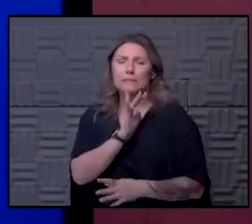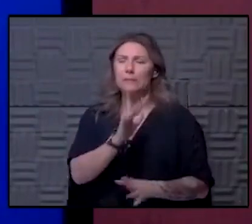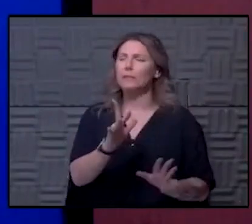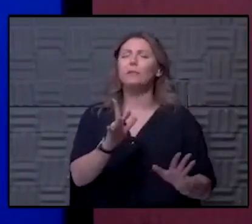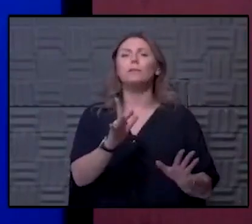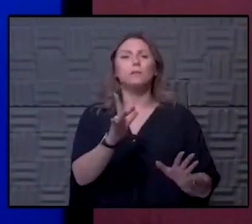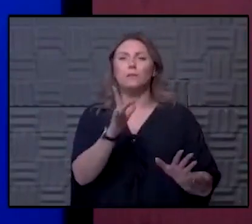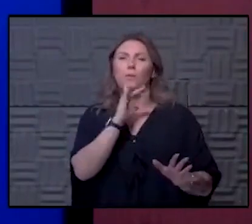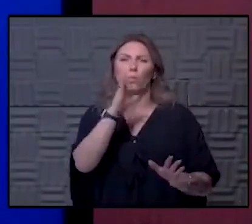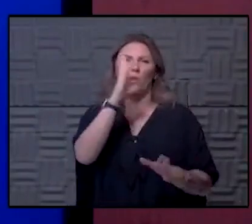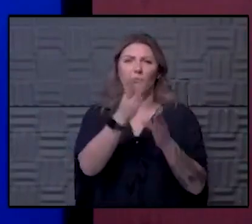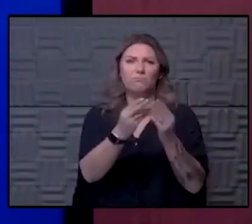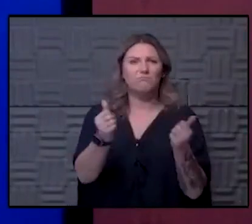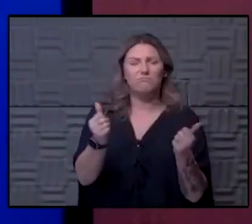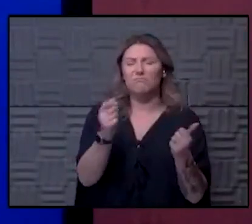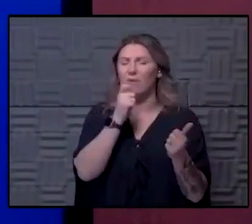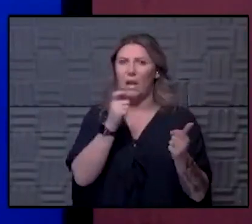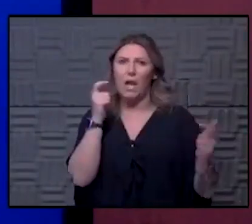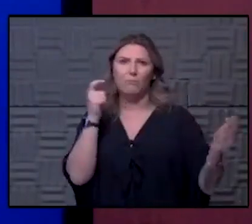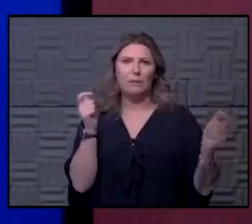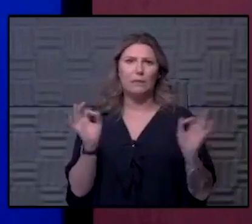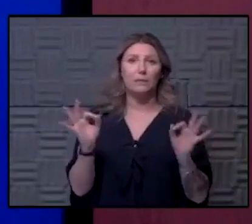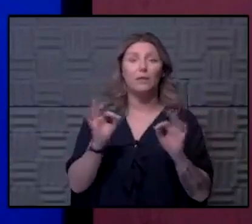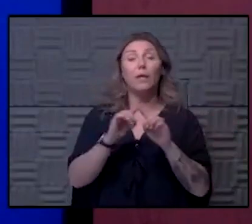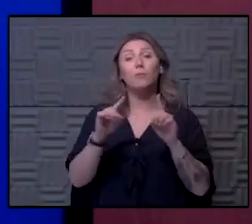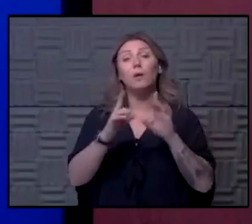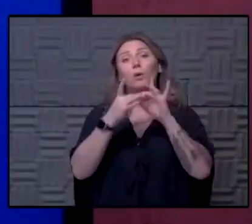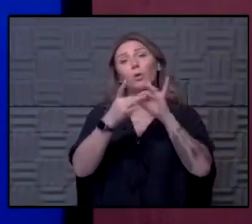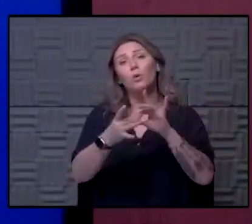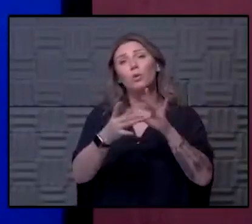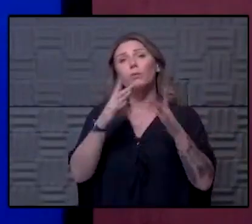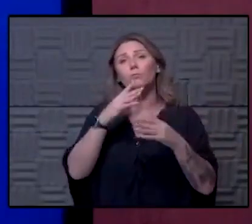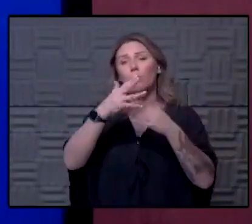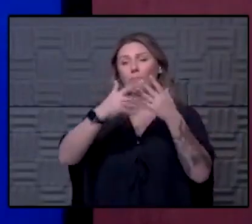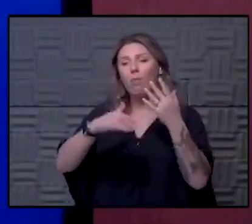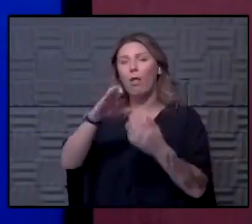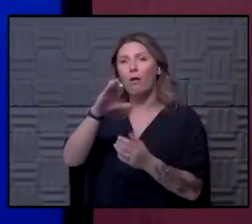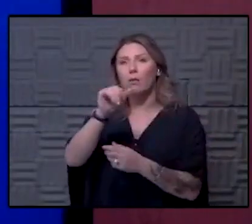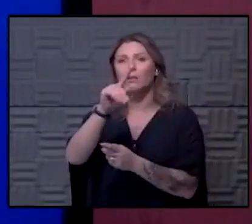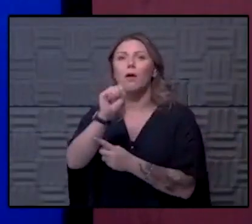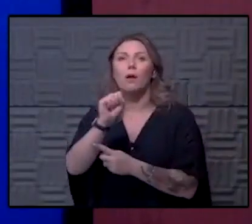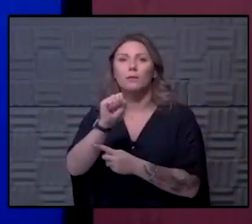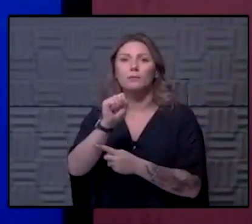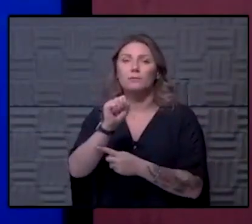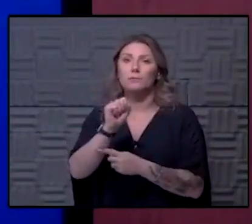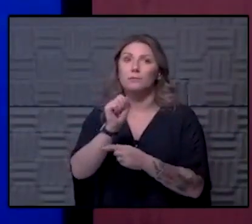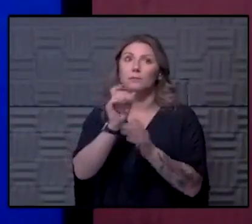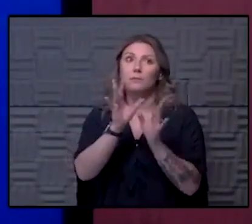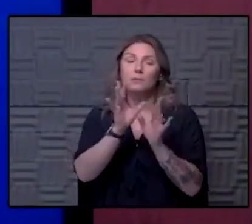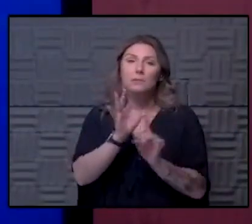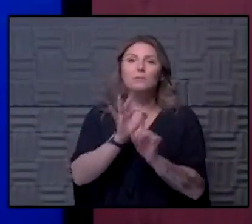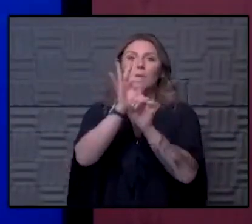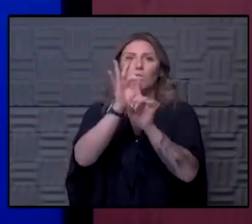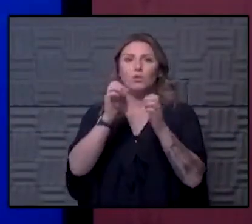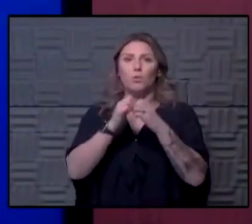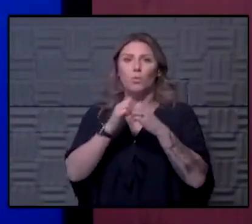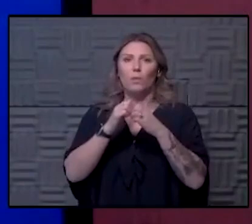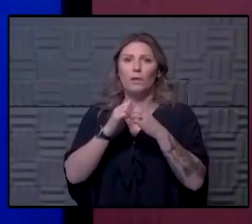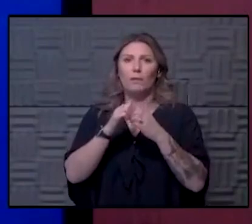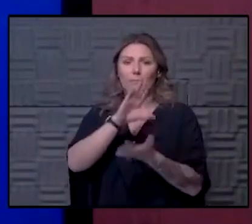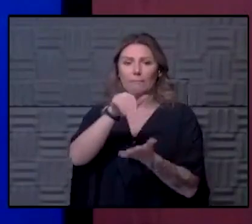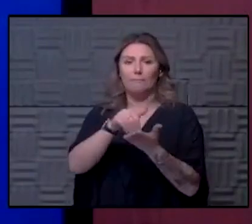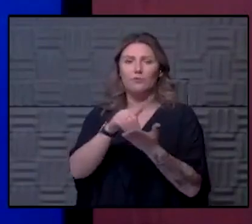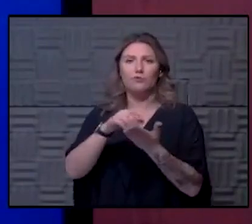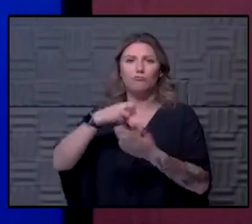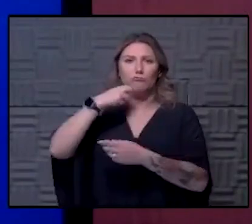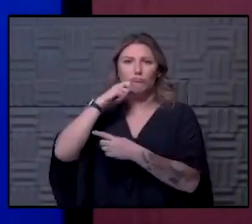deal. The question about blood clots, especially in the central nervous system blood clots, that may